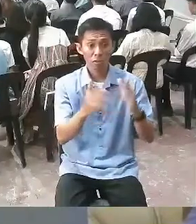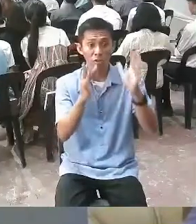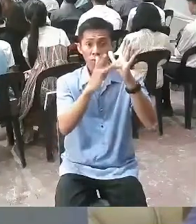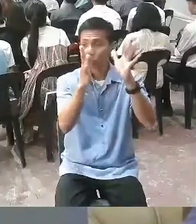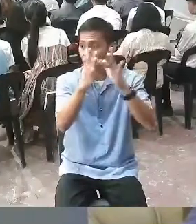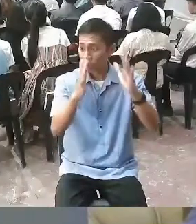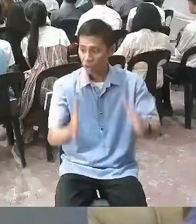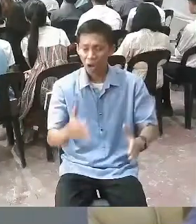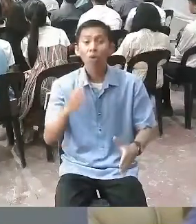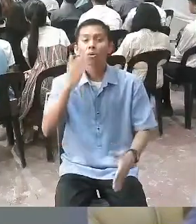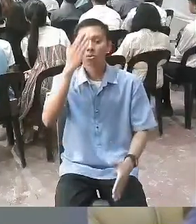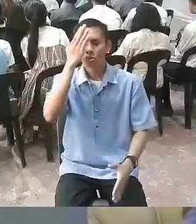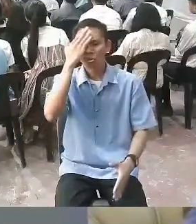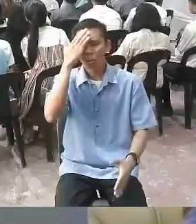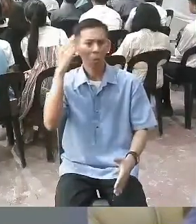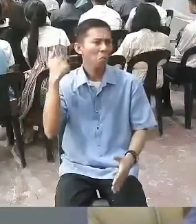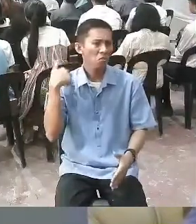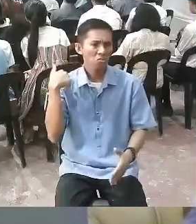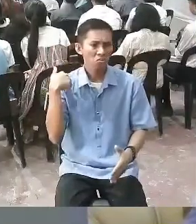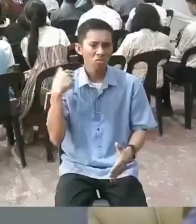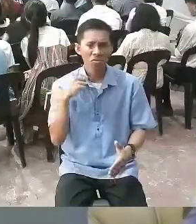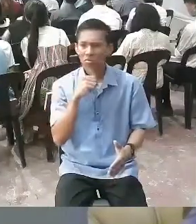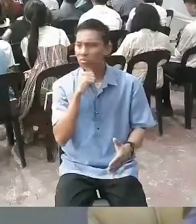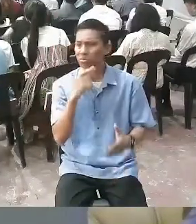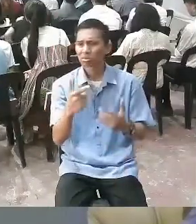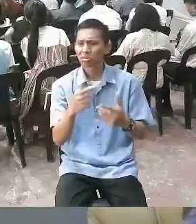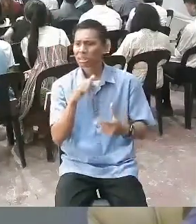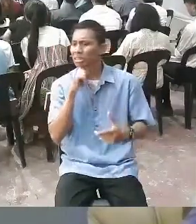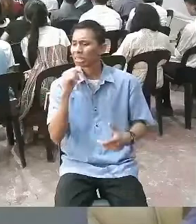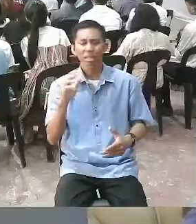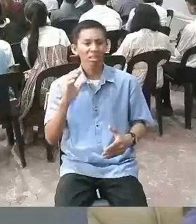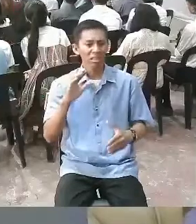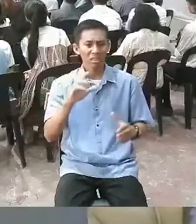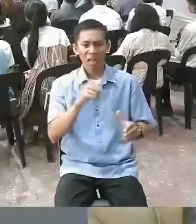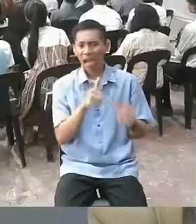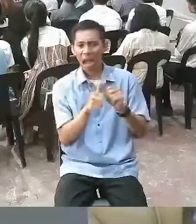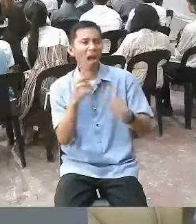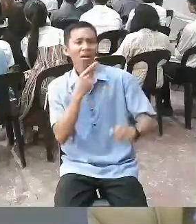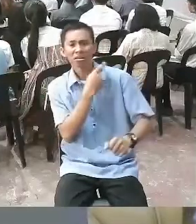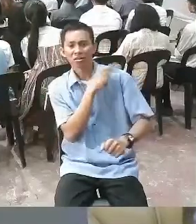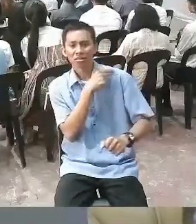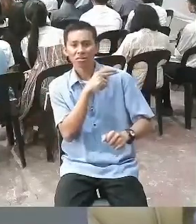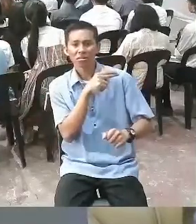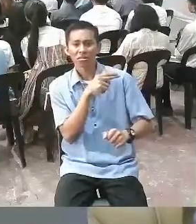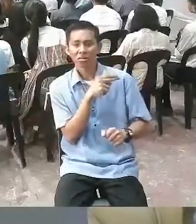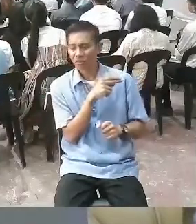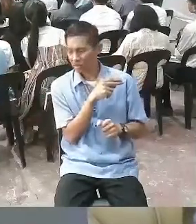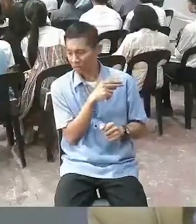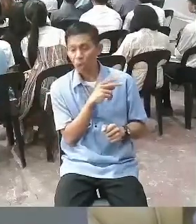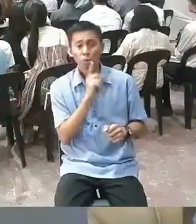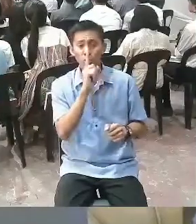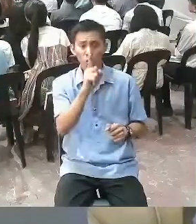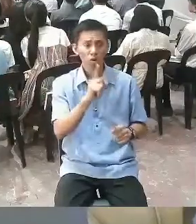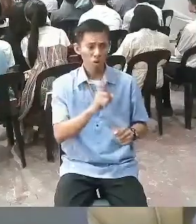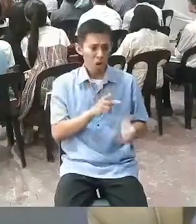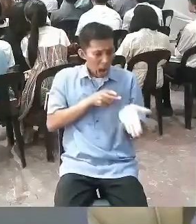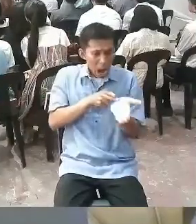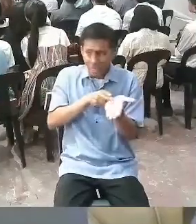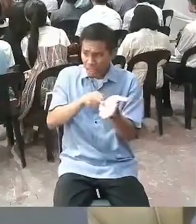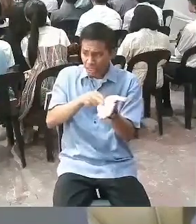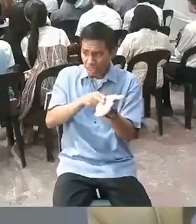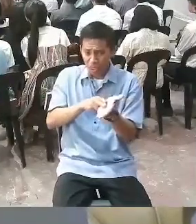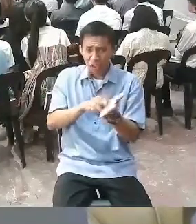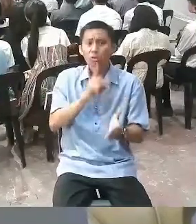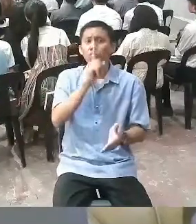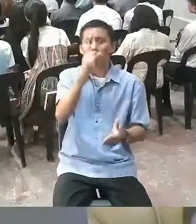found out that I was not in the covenant. Okay, that I had to personally accept Jesus Christ